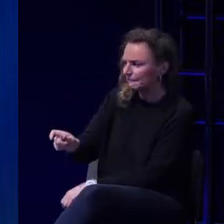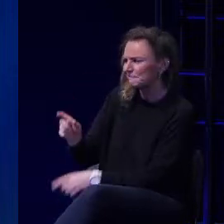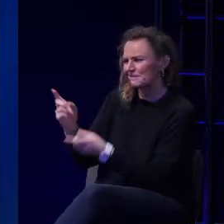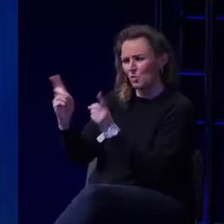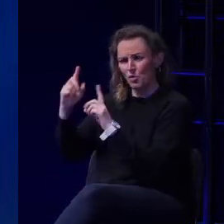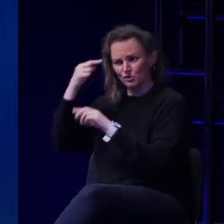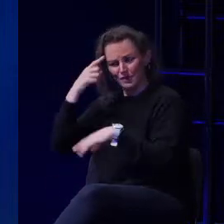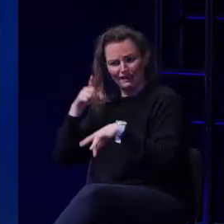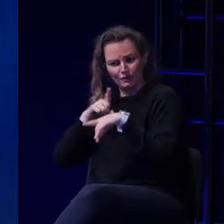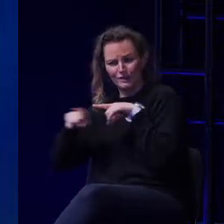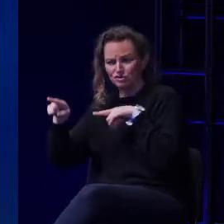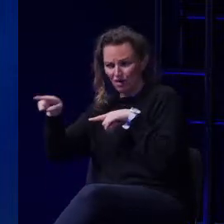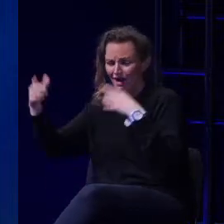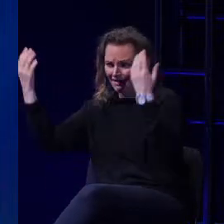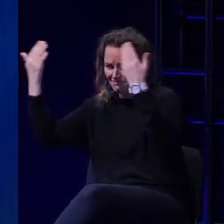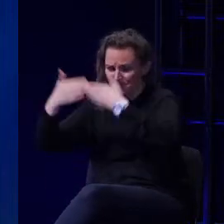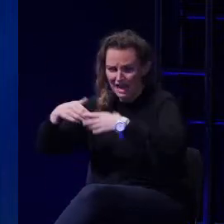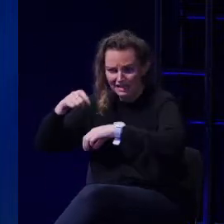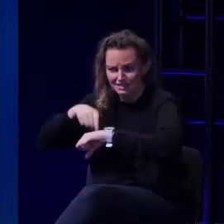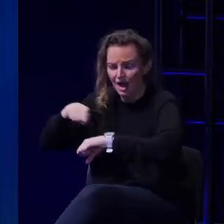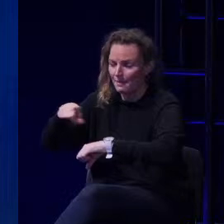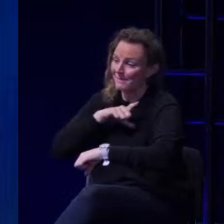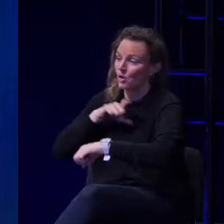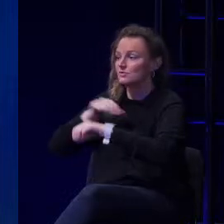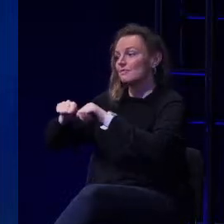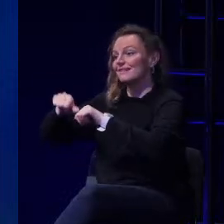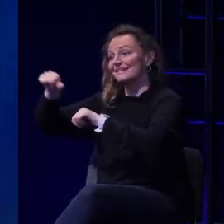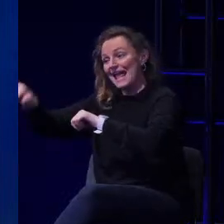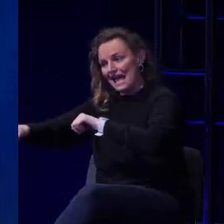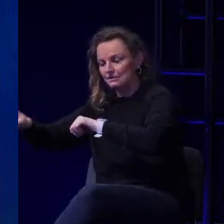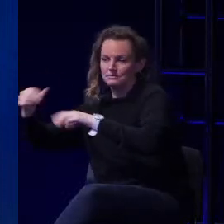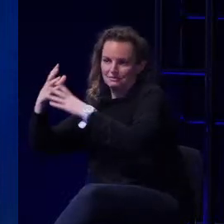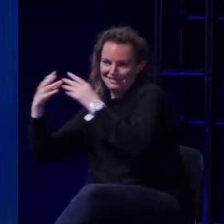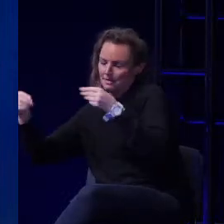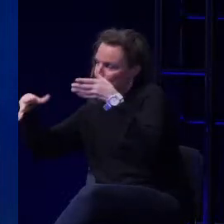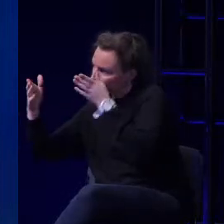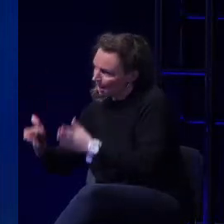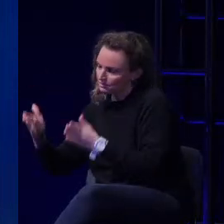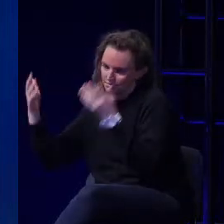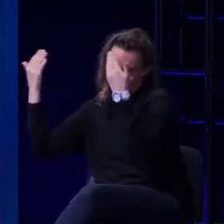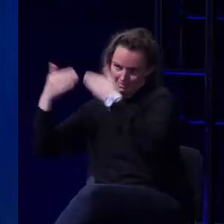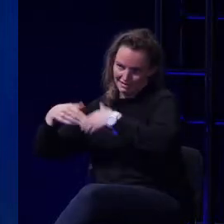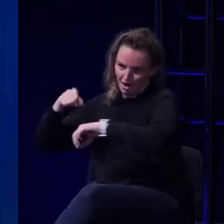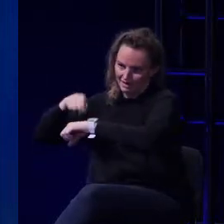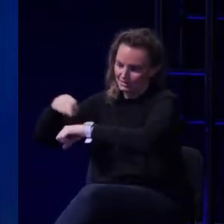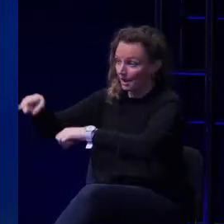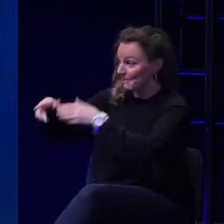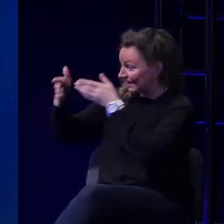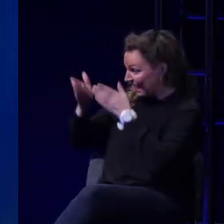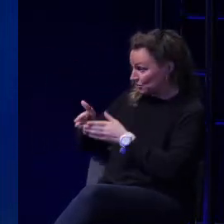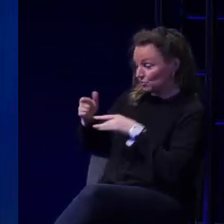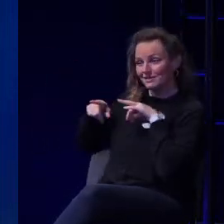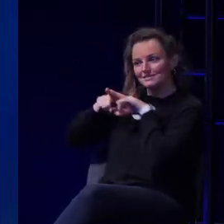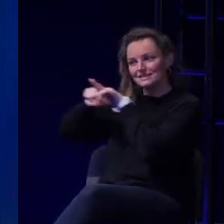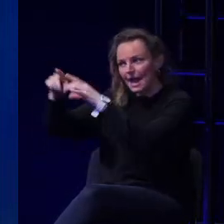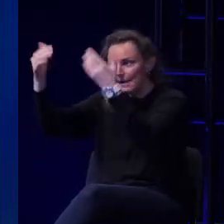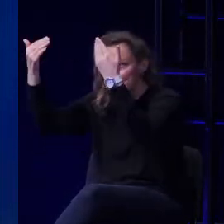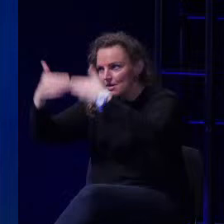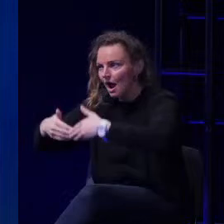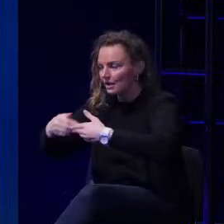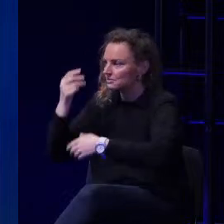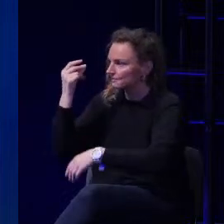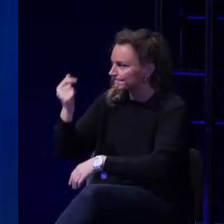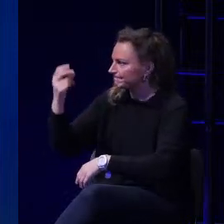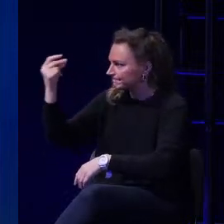the next scene did have to be night. The next scene for sure had to be night. And not only did it have to be night, but we had to shoot it on the same night. Yeah. So there was also this